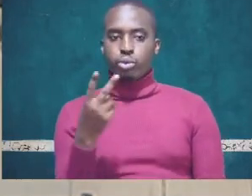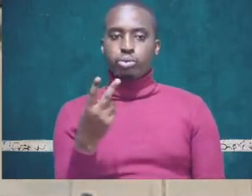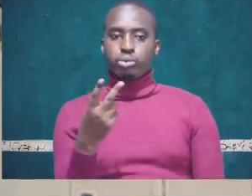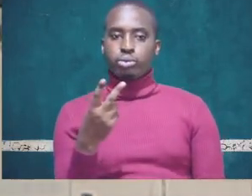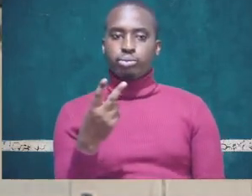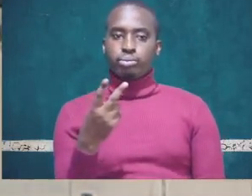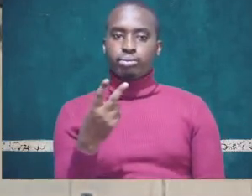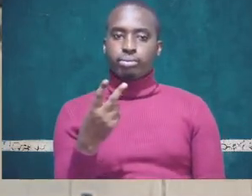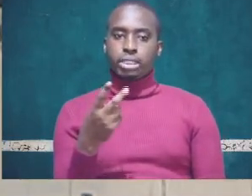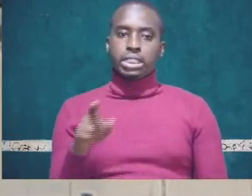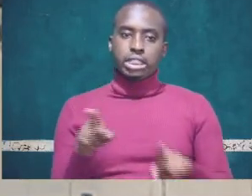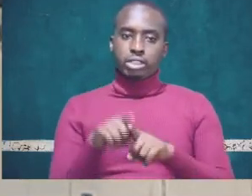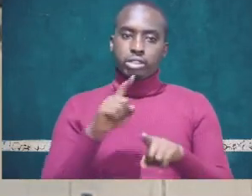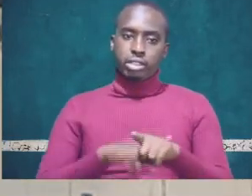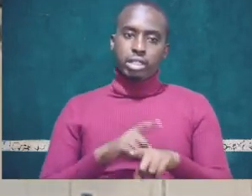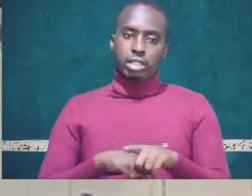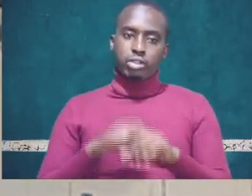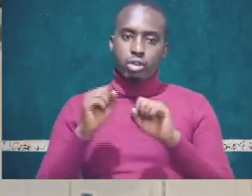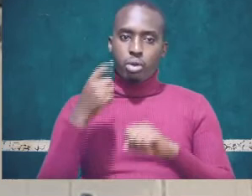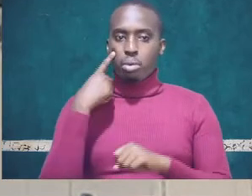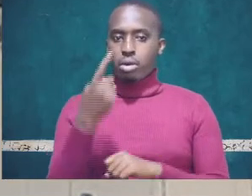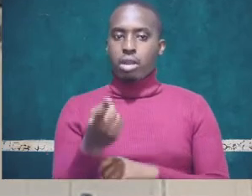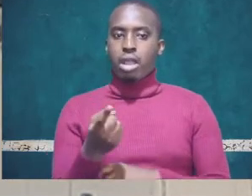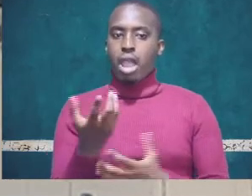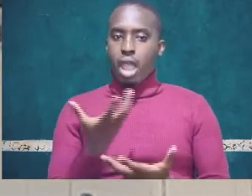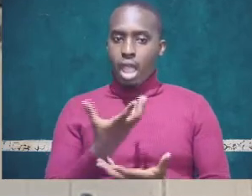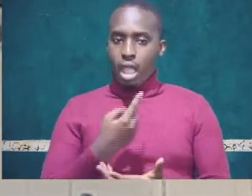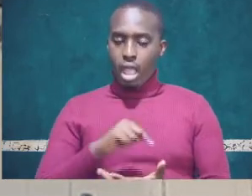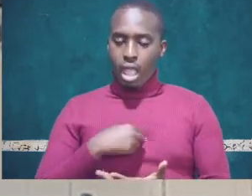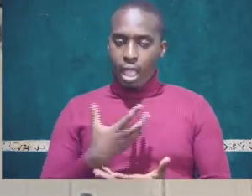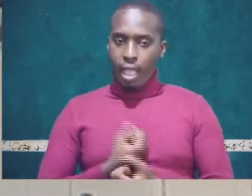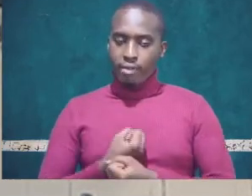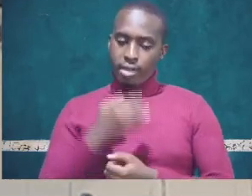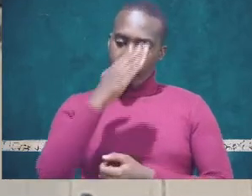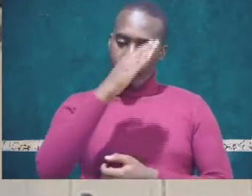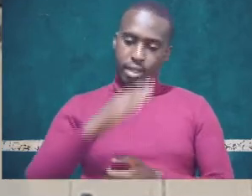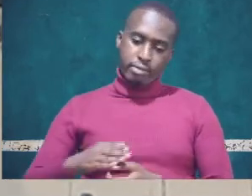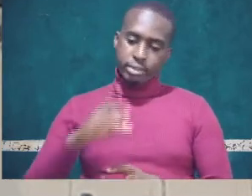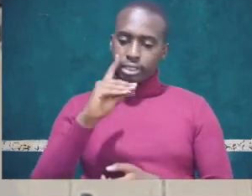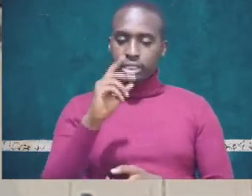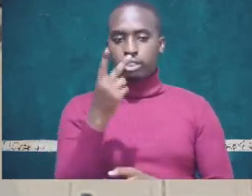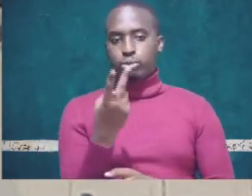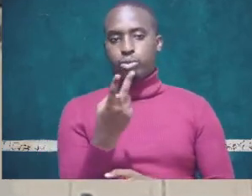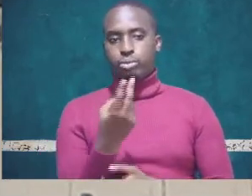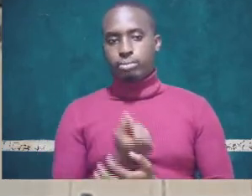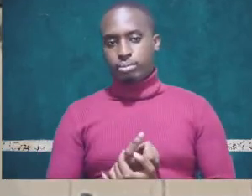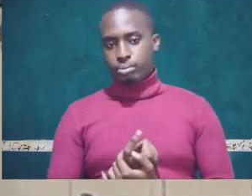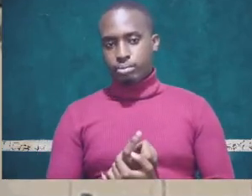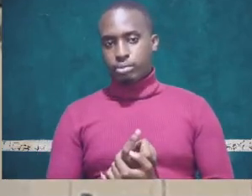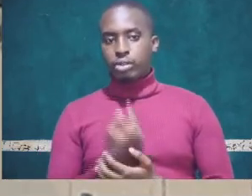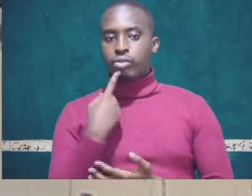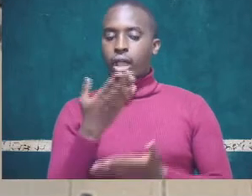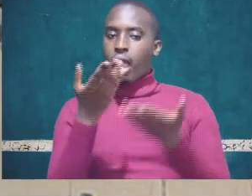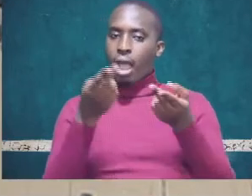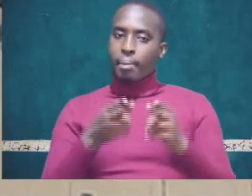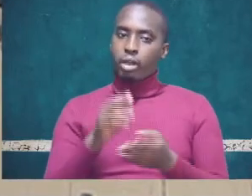quantity 2. So in this case now, we shall have our demand curve maybe named 2. So there is a